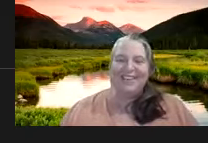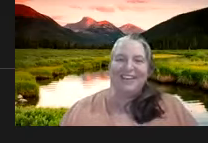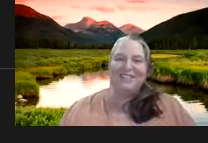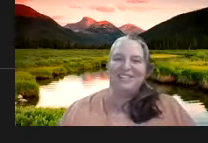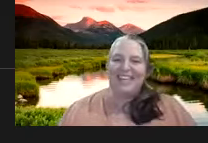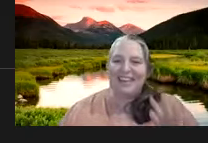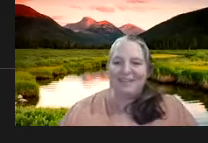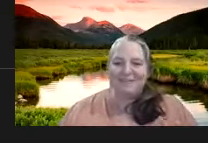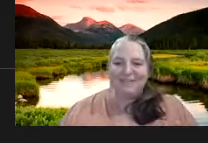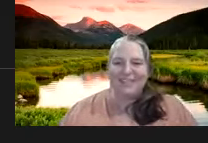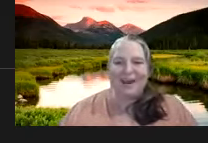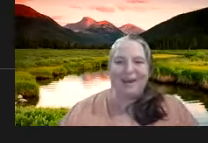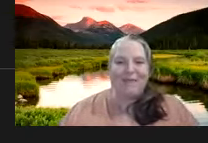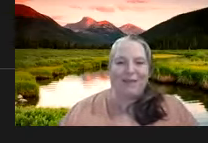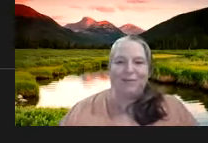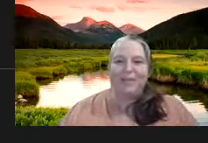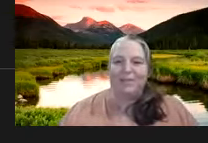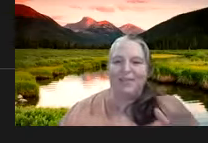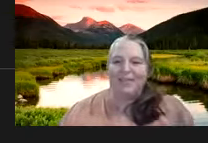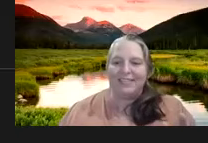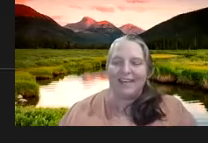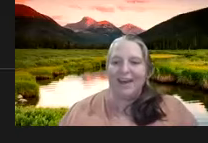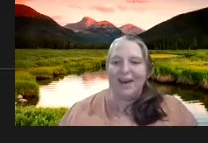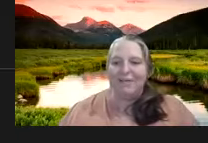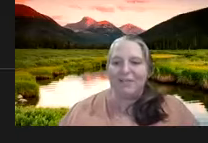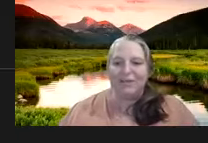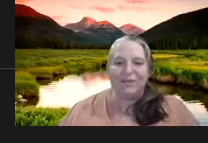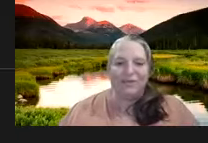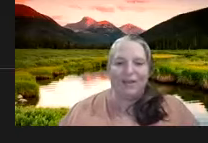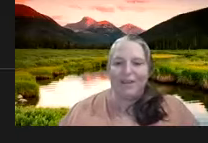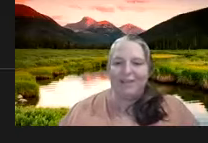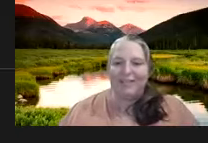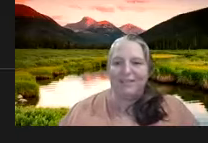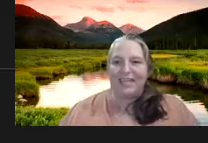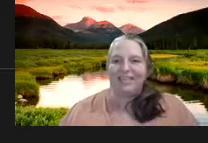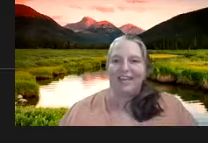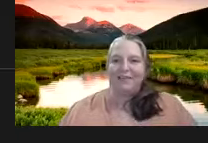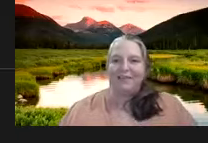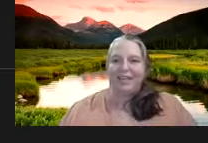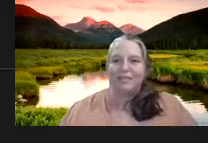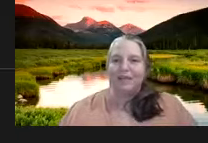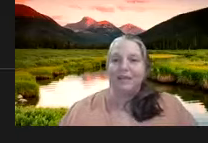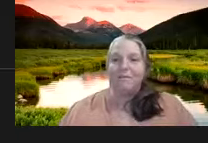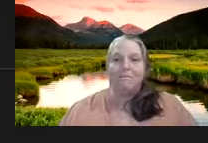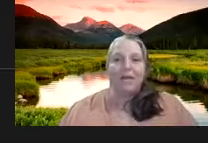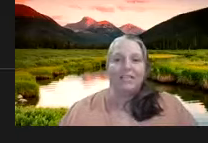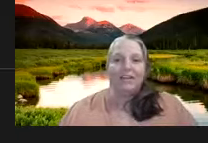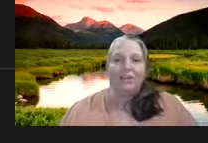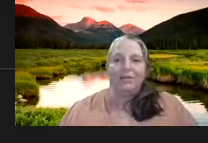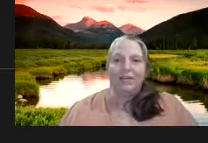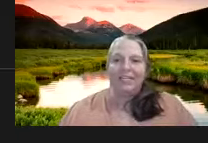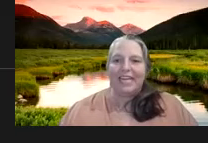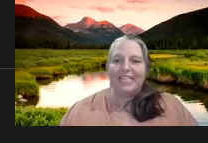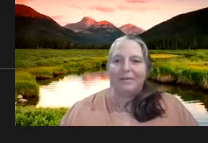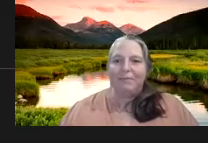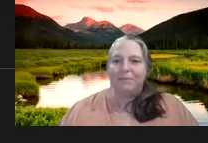And so I just want to say thank you for the time, and we'll make sure that this is shared with you kind of at a later date case. But Melanie, are